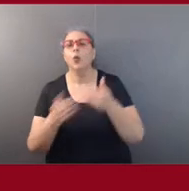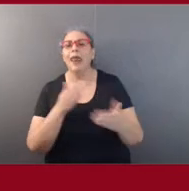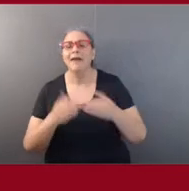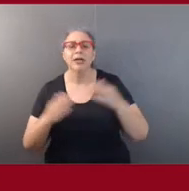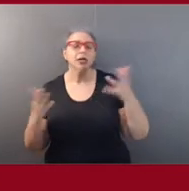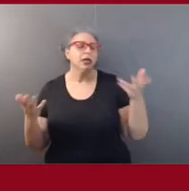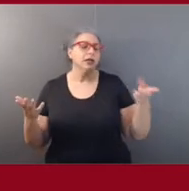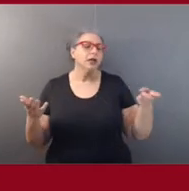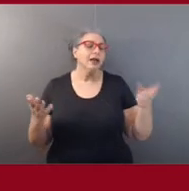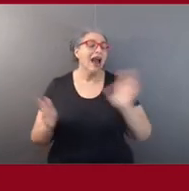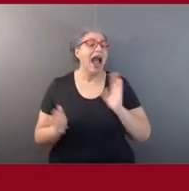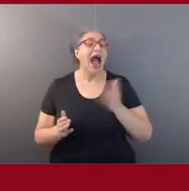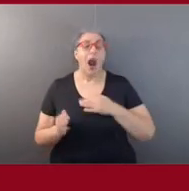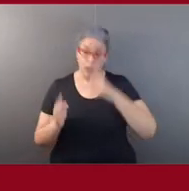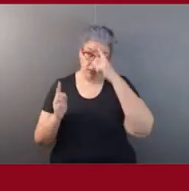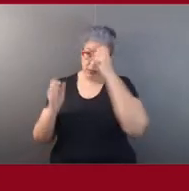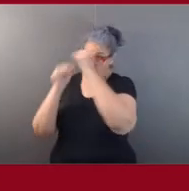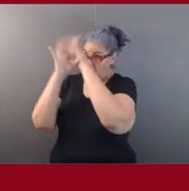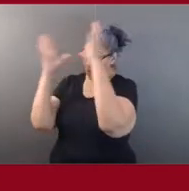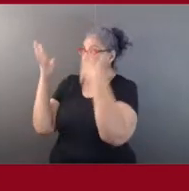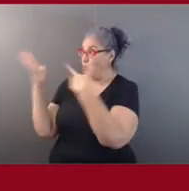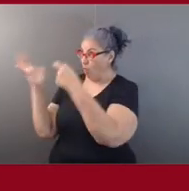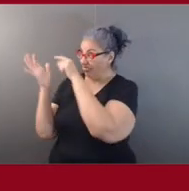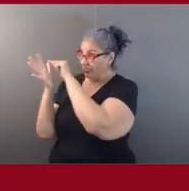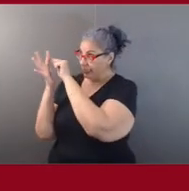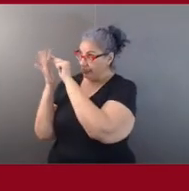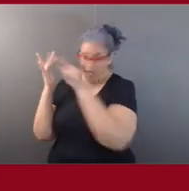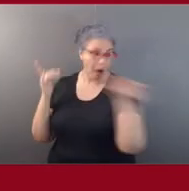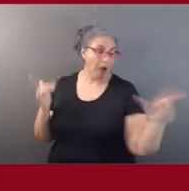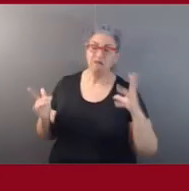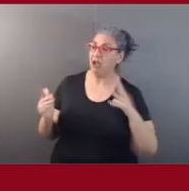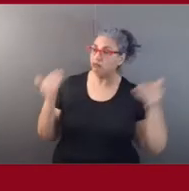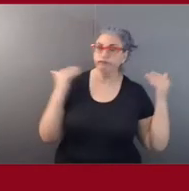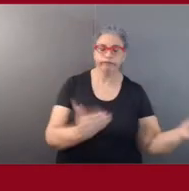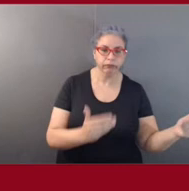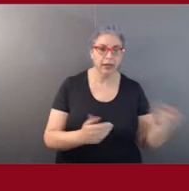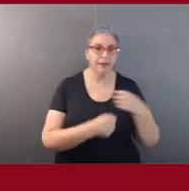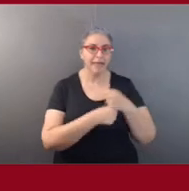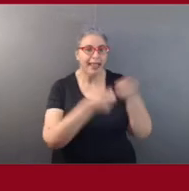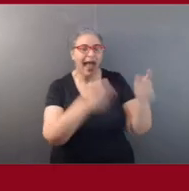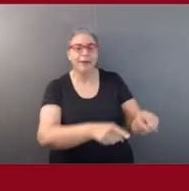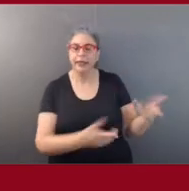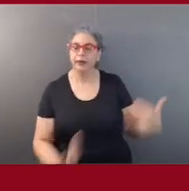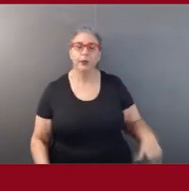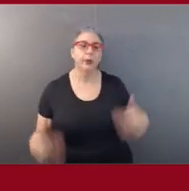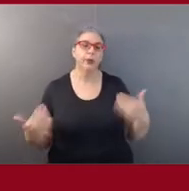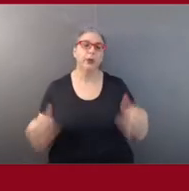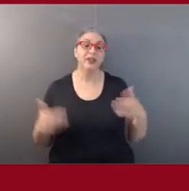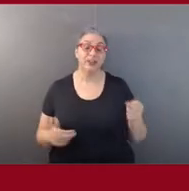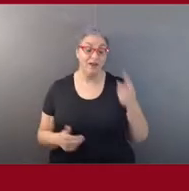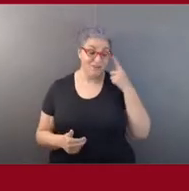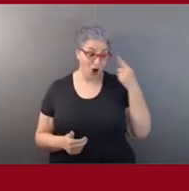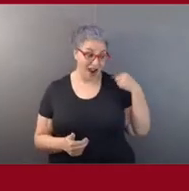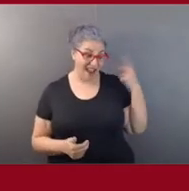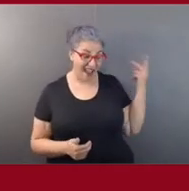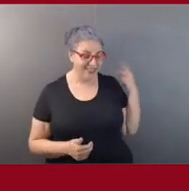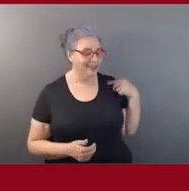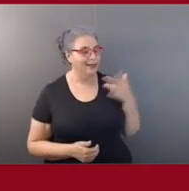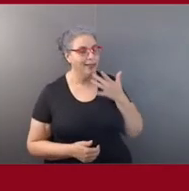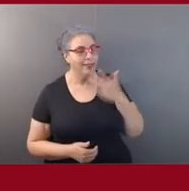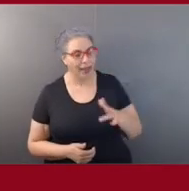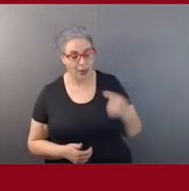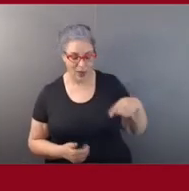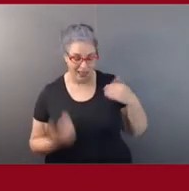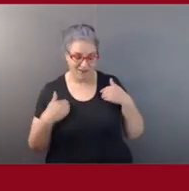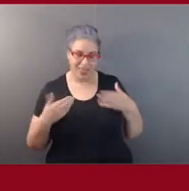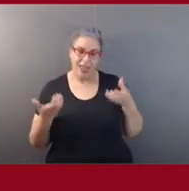zany dreams in our heads of how we want to build something and make that happen. So for us, it was a chance to be